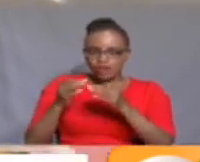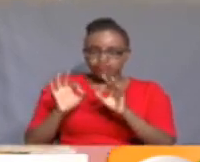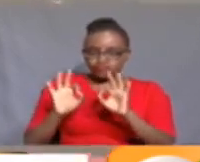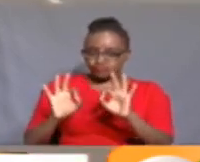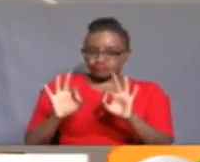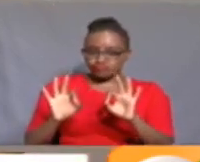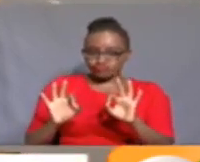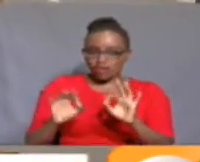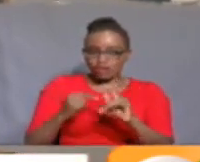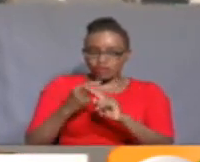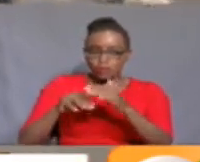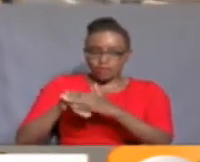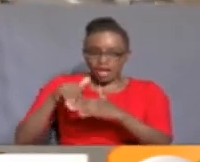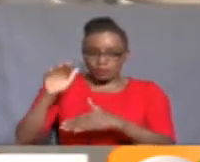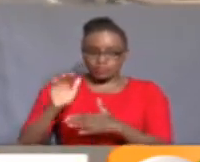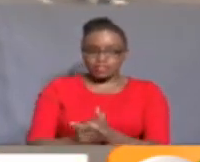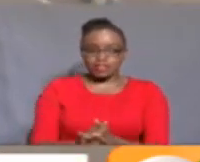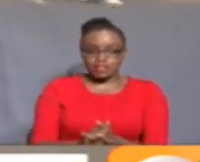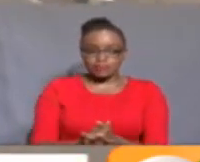outside.